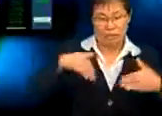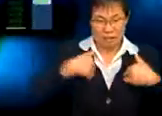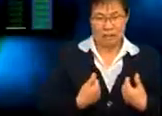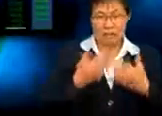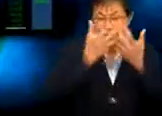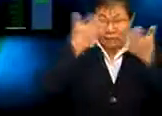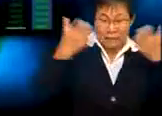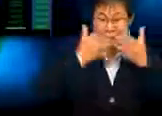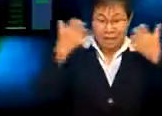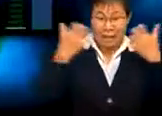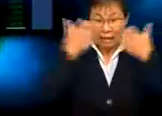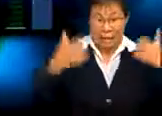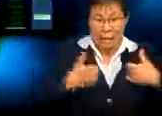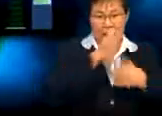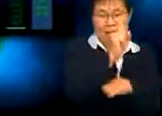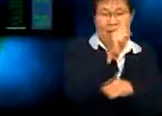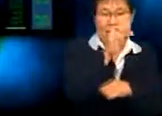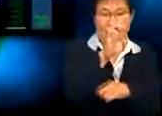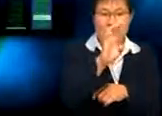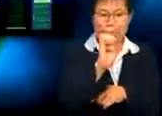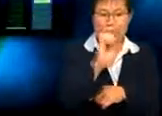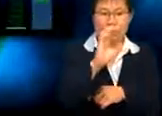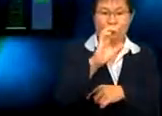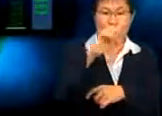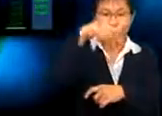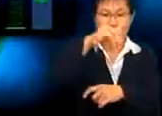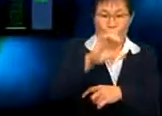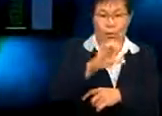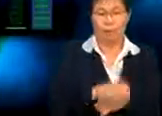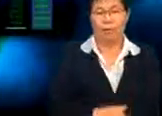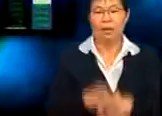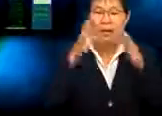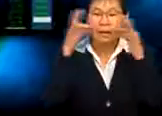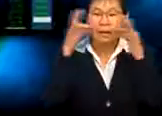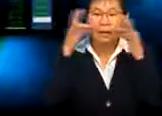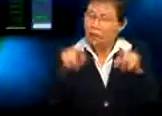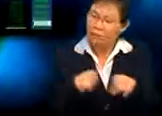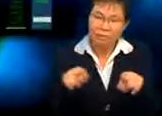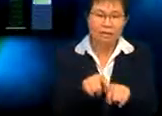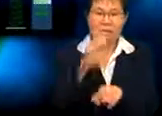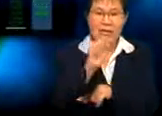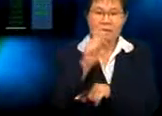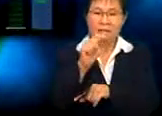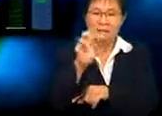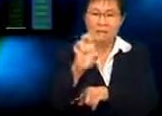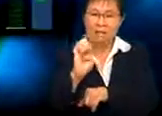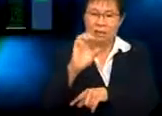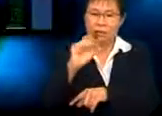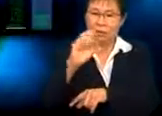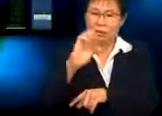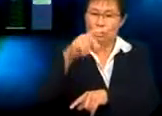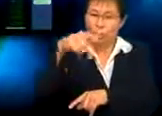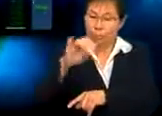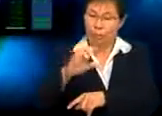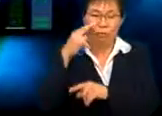A tiger has stereoscopic vision. A cat also has stereoscopic